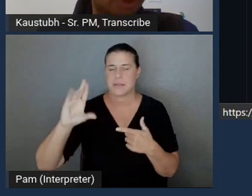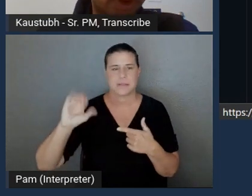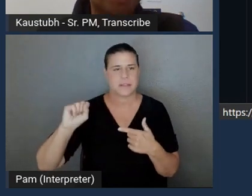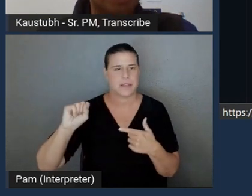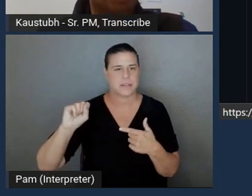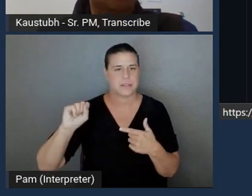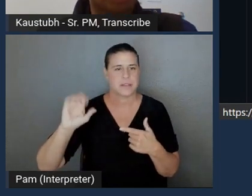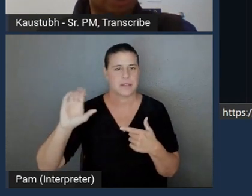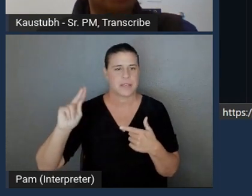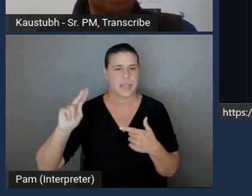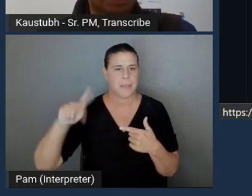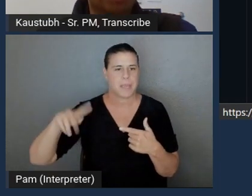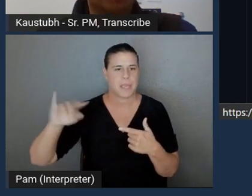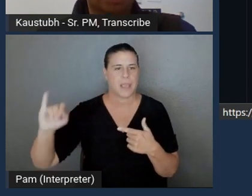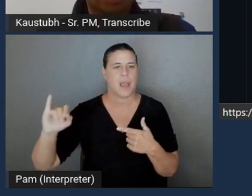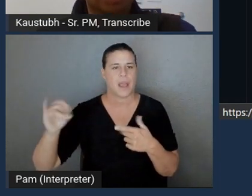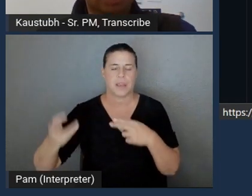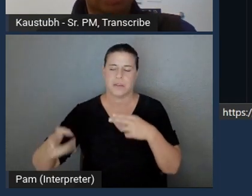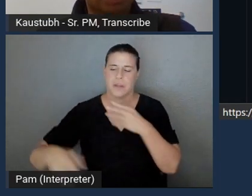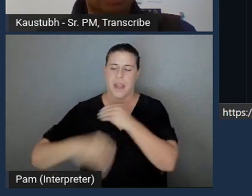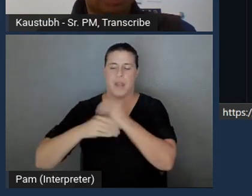of Transcribe Call Analytics.